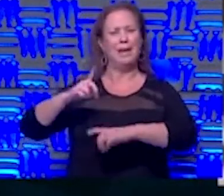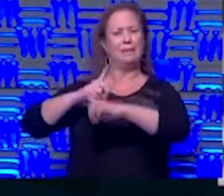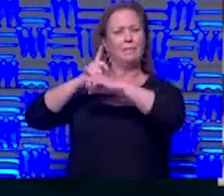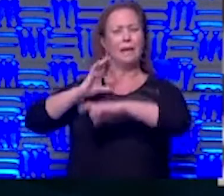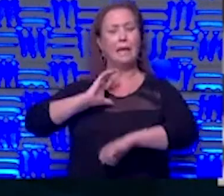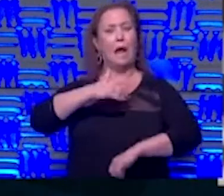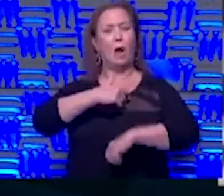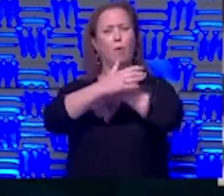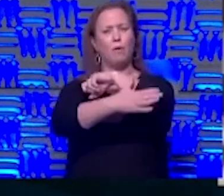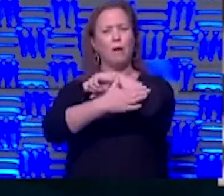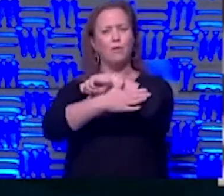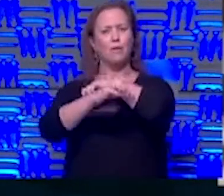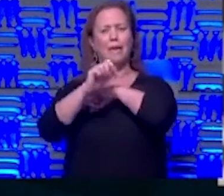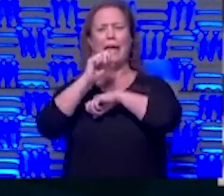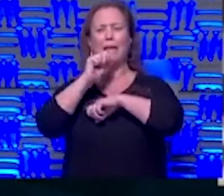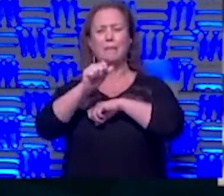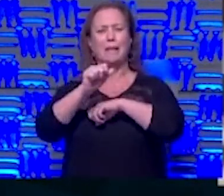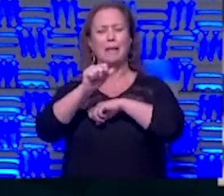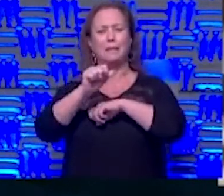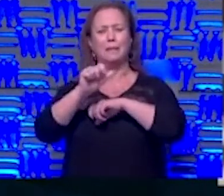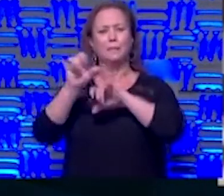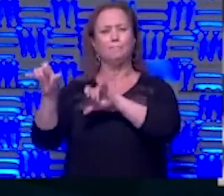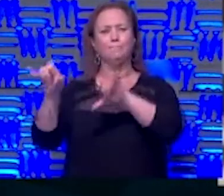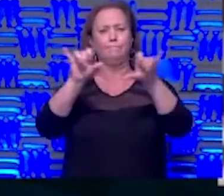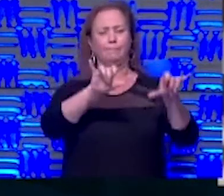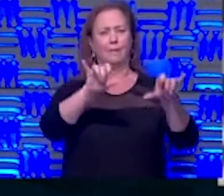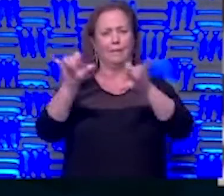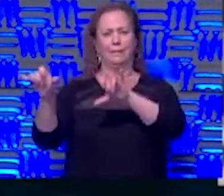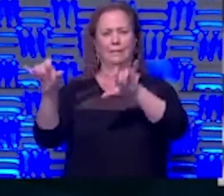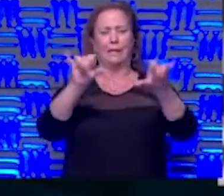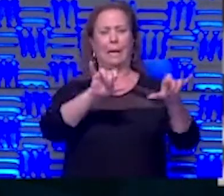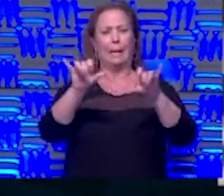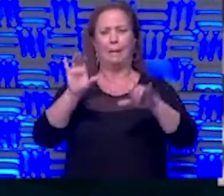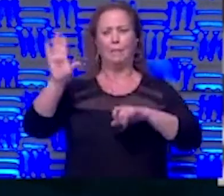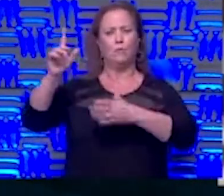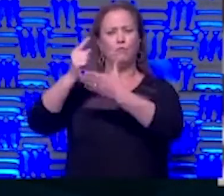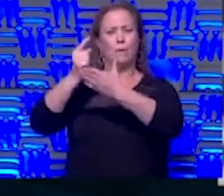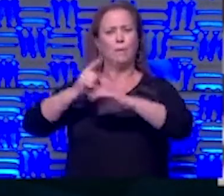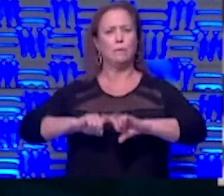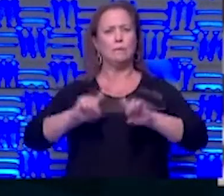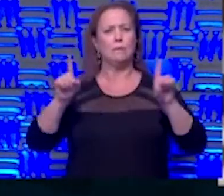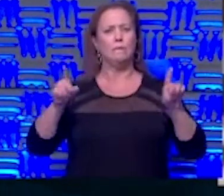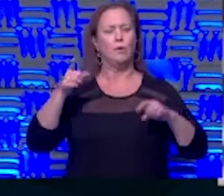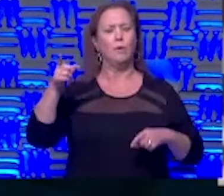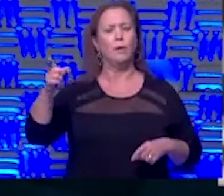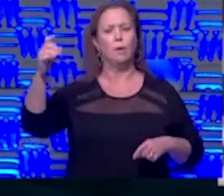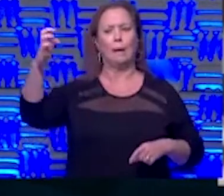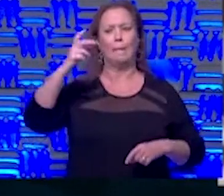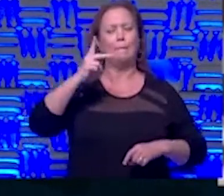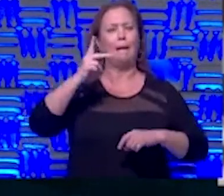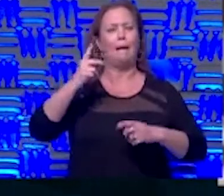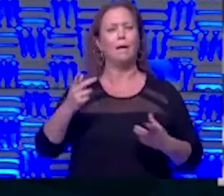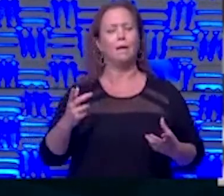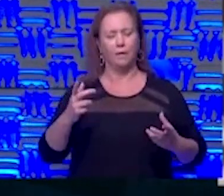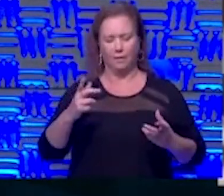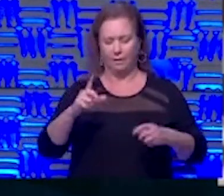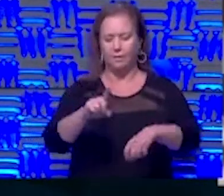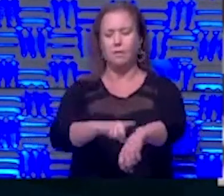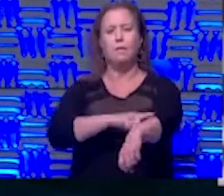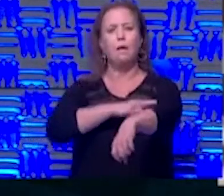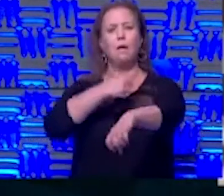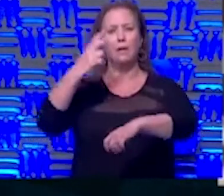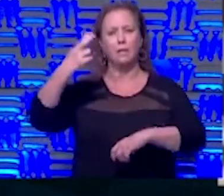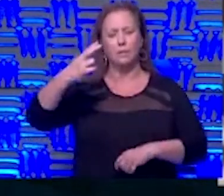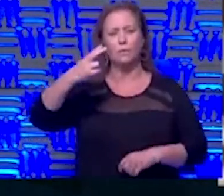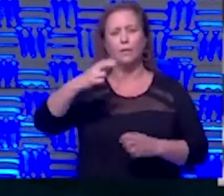nation didn't have a consequence of different treatment upon their return. So it is a long history.